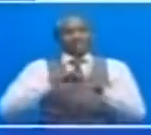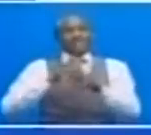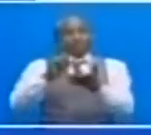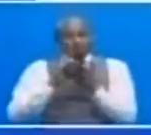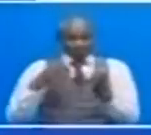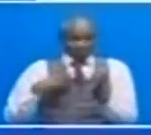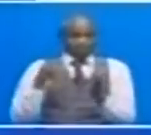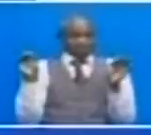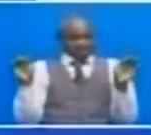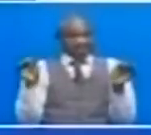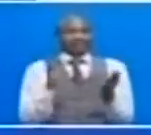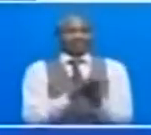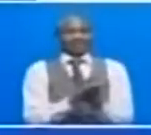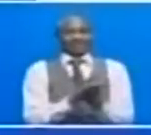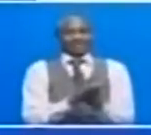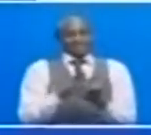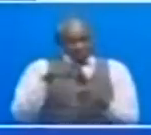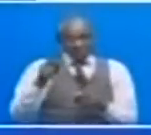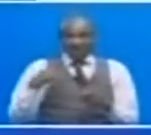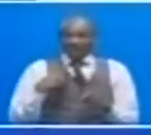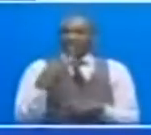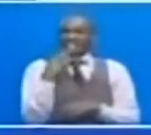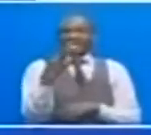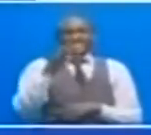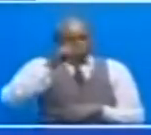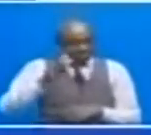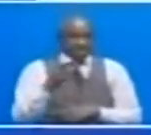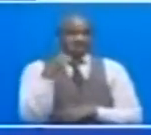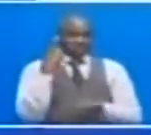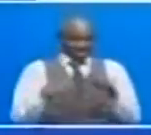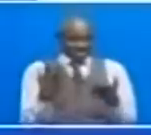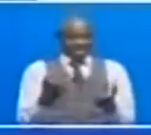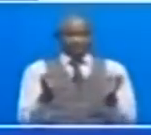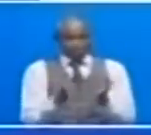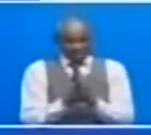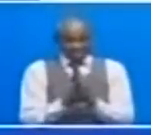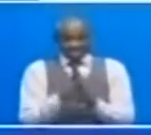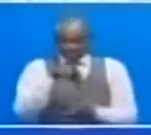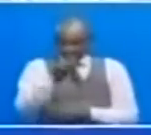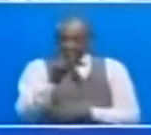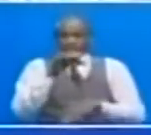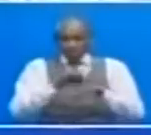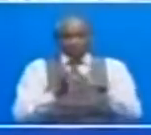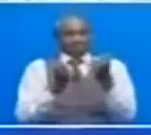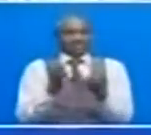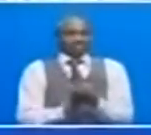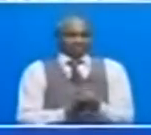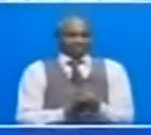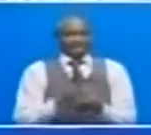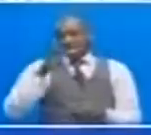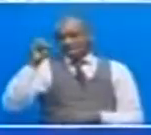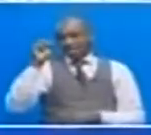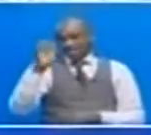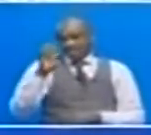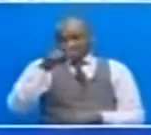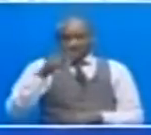Barclays, companies will have to have an annual turnover of 300 million shillings, as well as a proven track record of business. The SME sector accounts